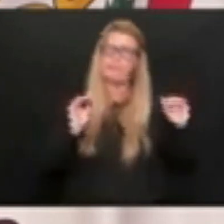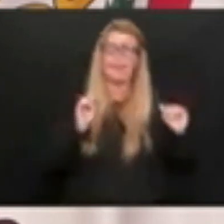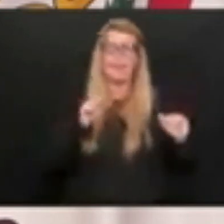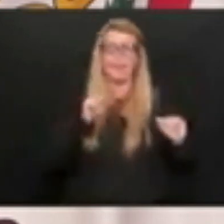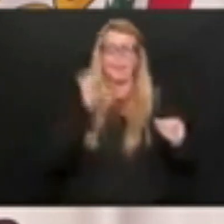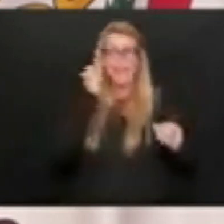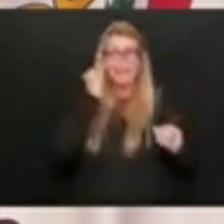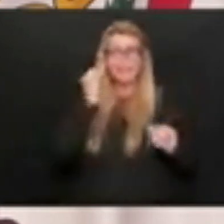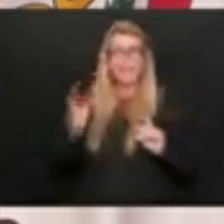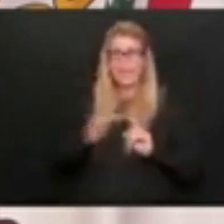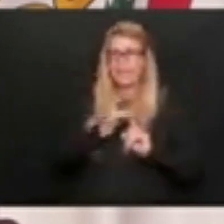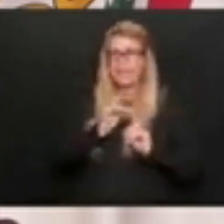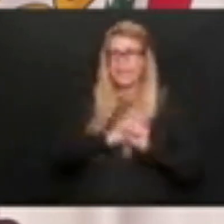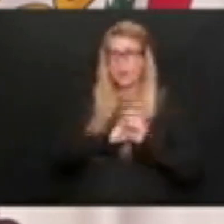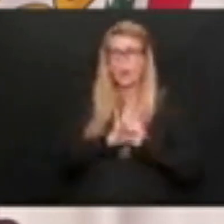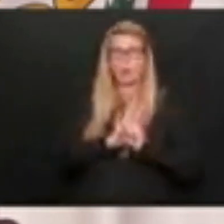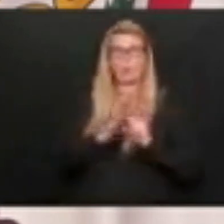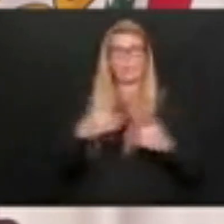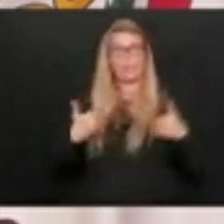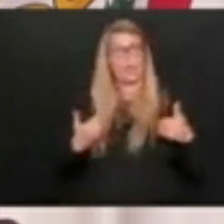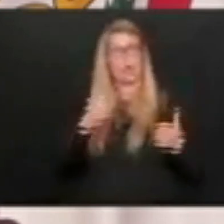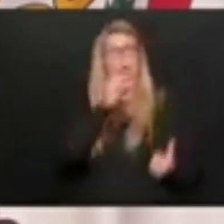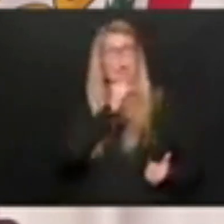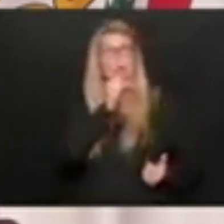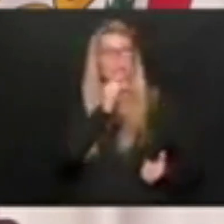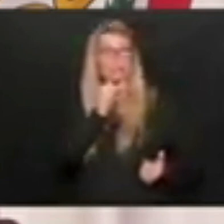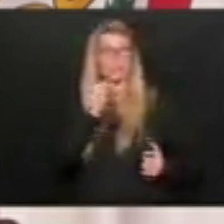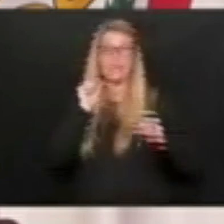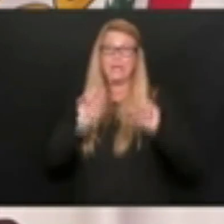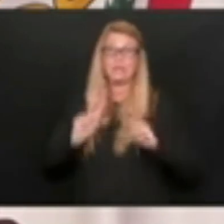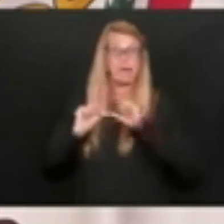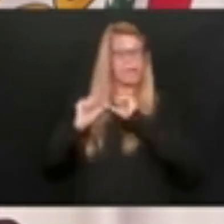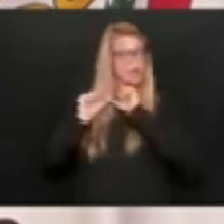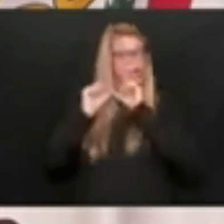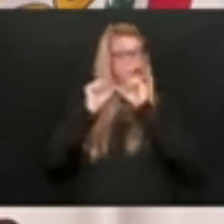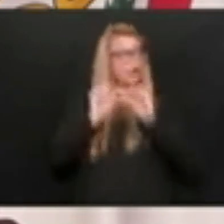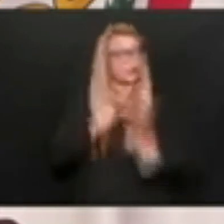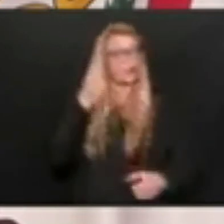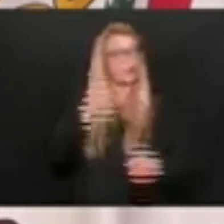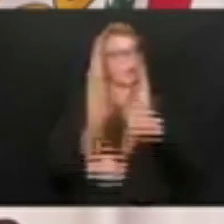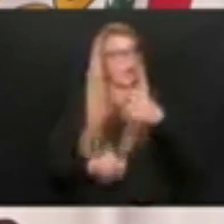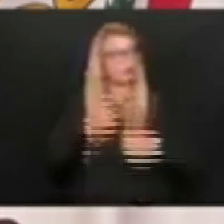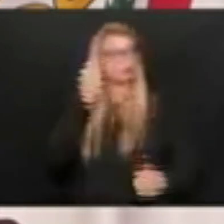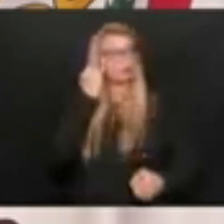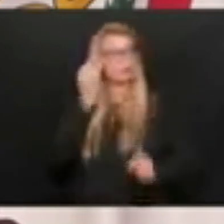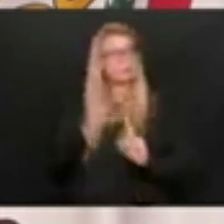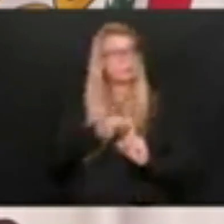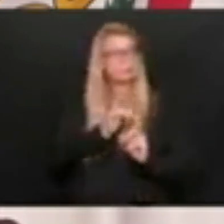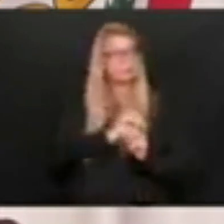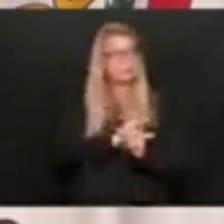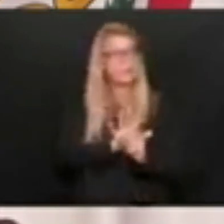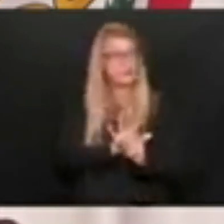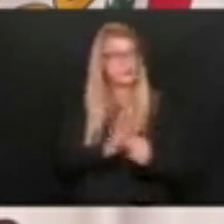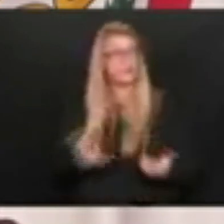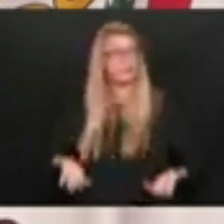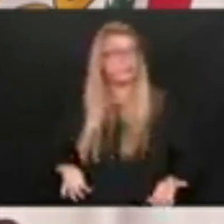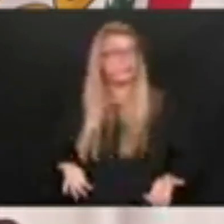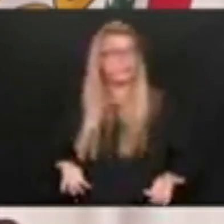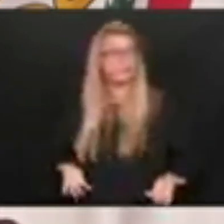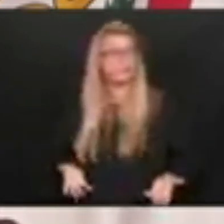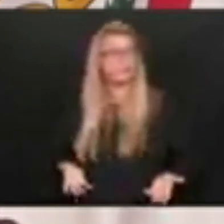effects that could probably haunt them forever. And we need them to quit worrying about the dark of the closet and